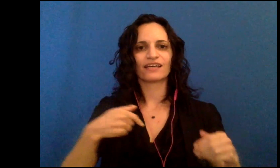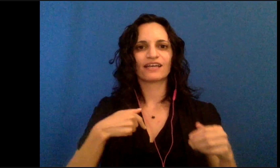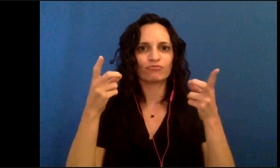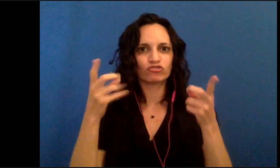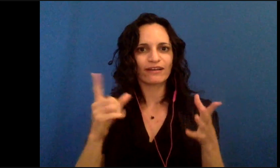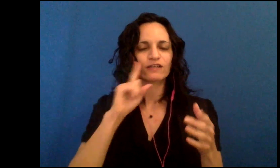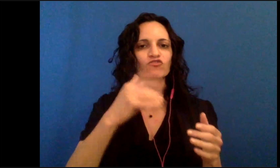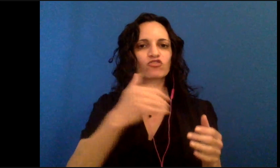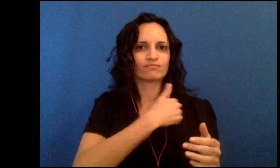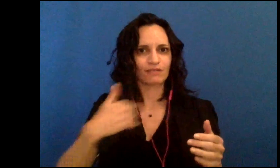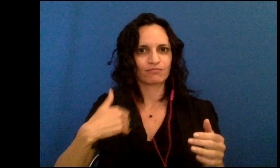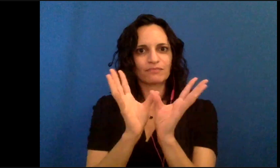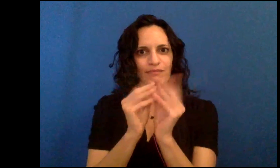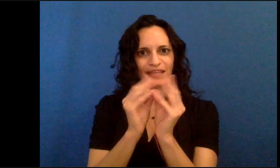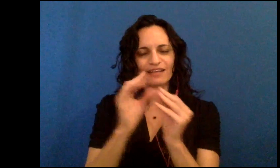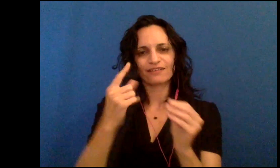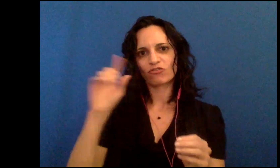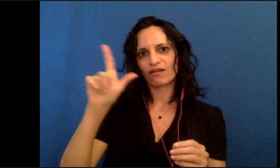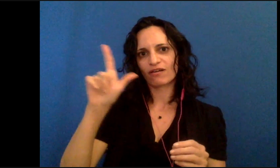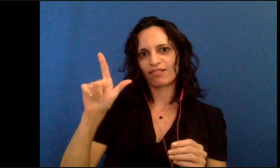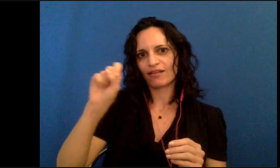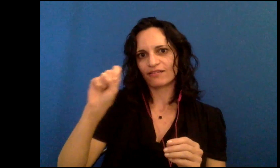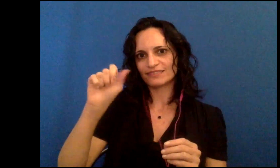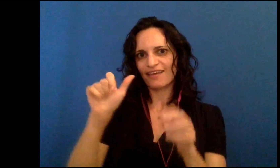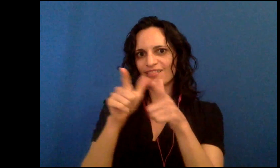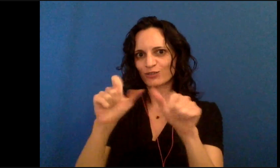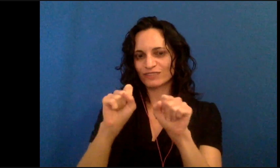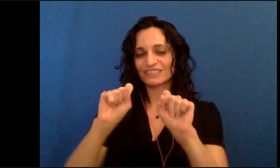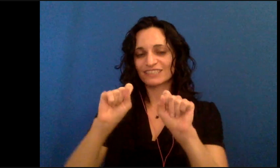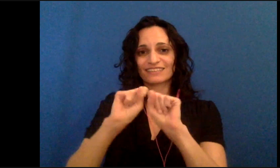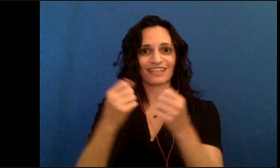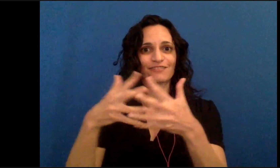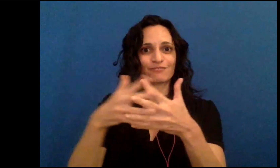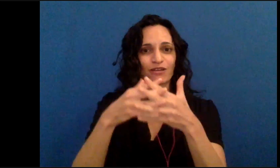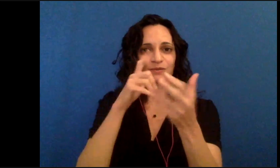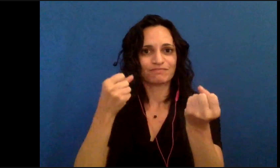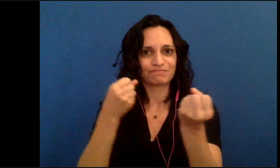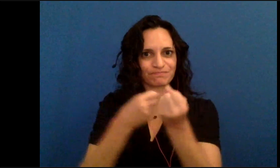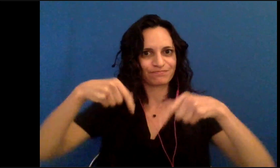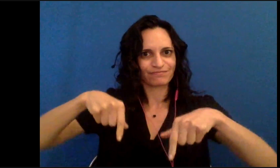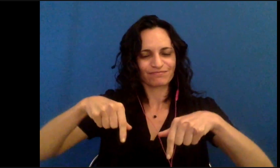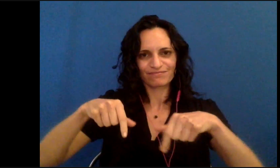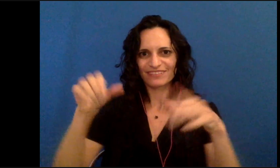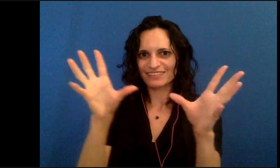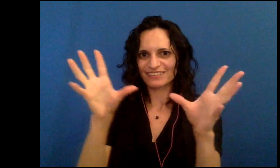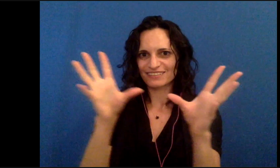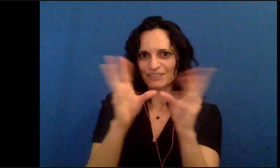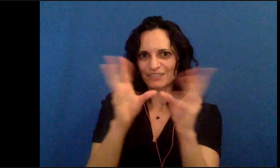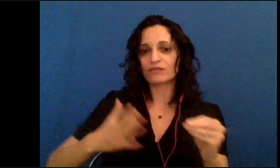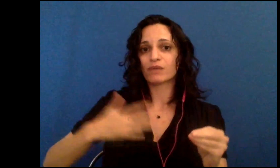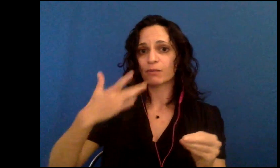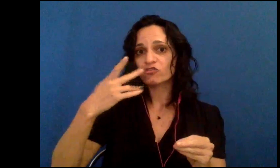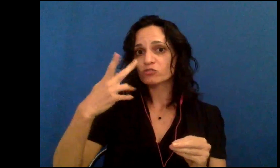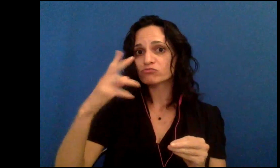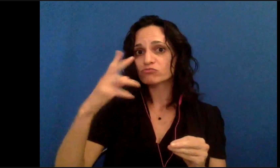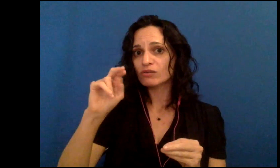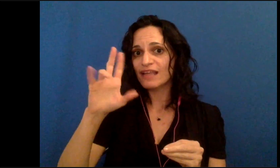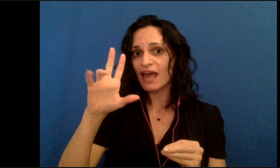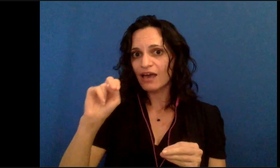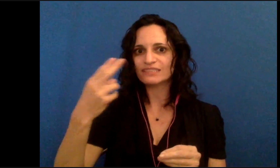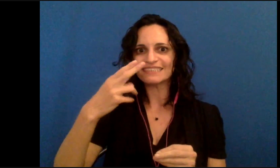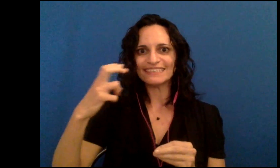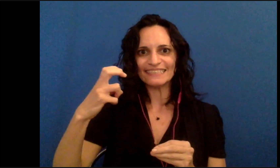America, the LSA, which is sponsoring this webinar. My pronouns are he, him. Thank you for taking the time out of your day to join us.